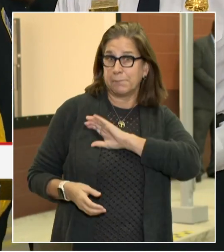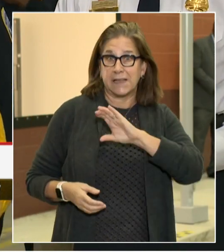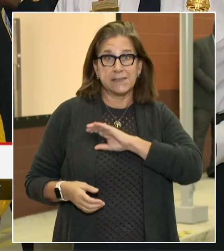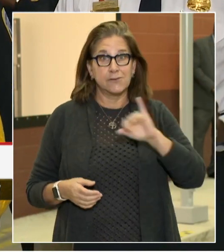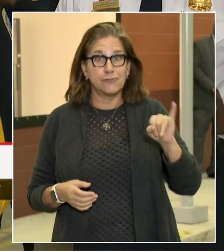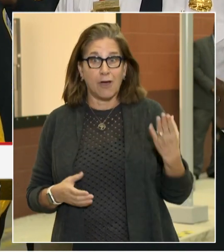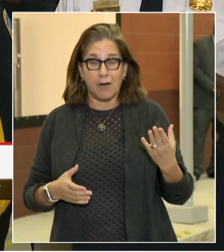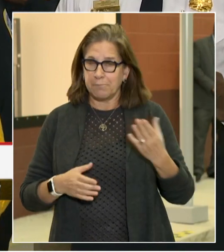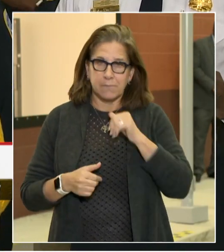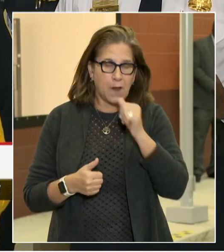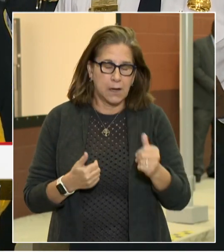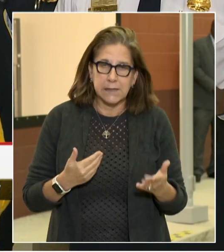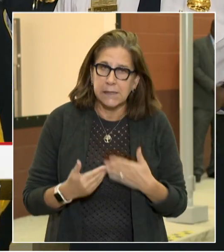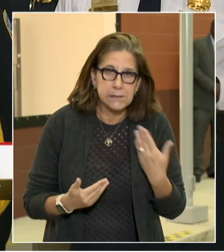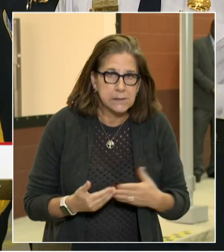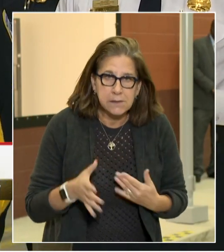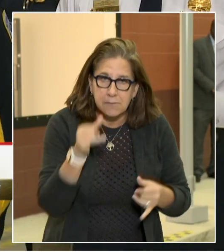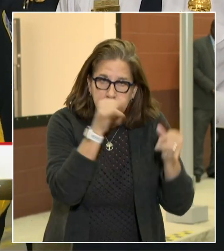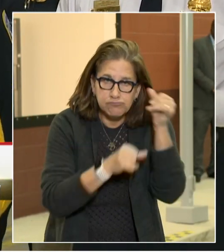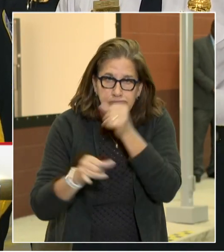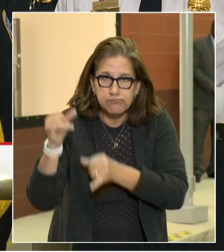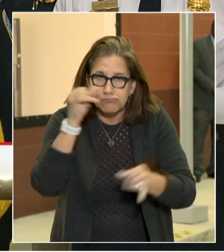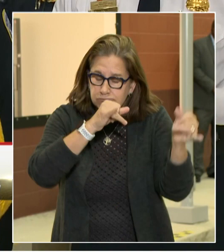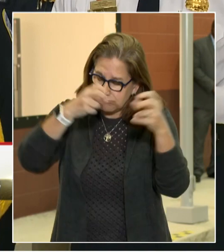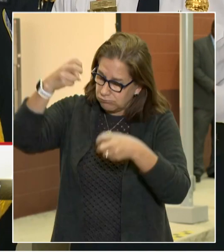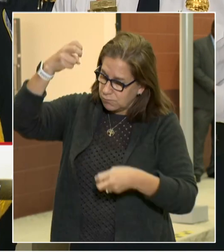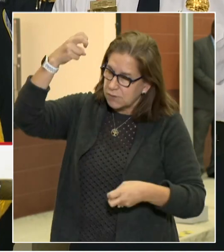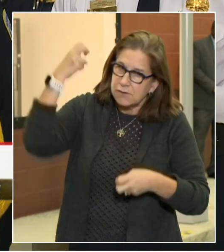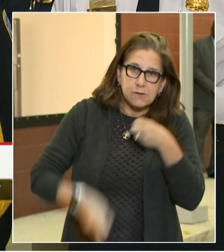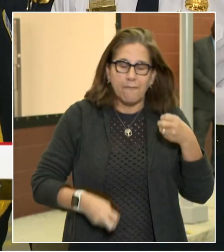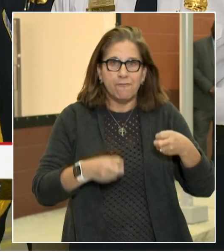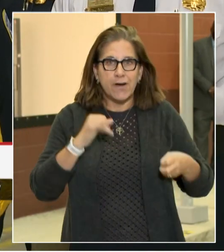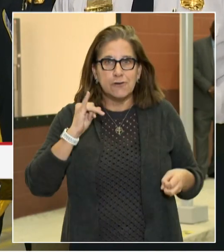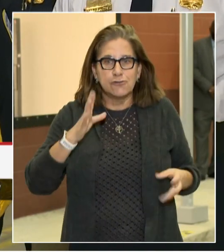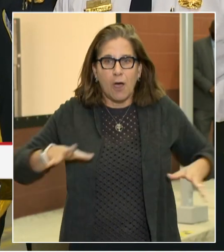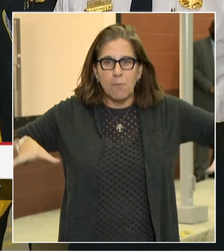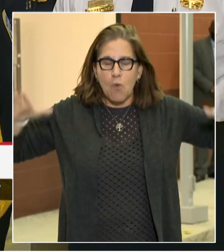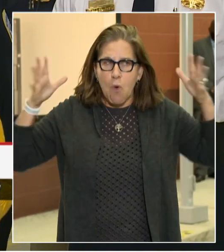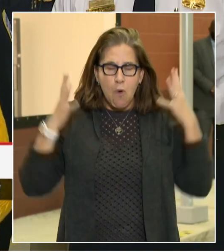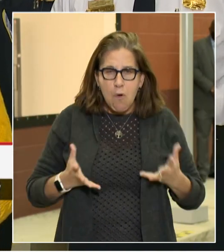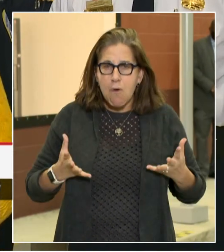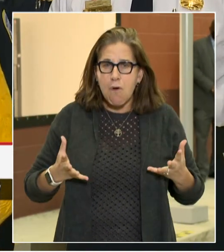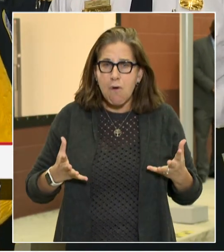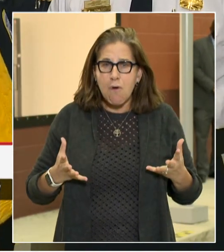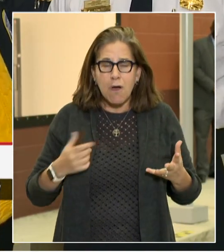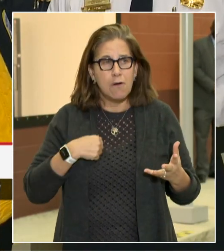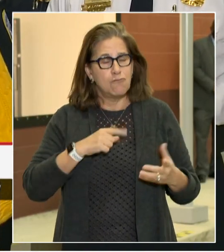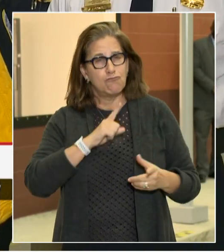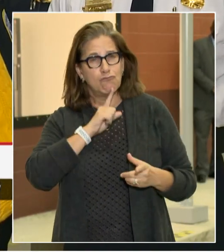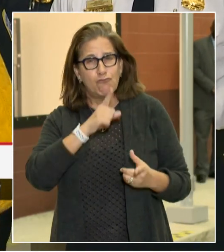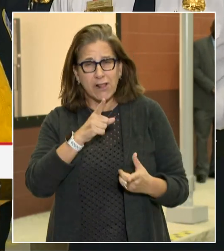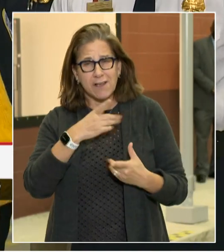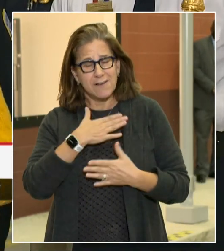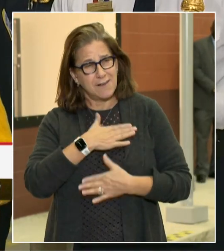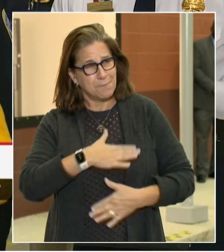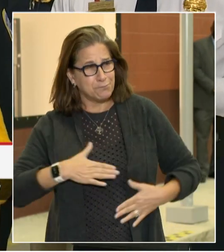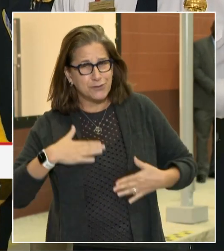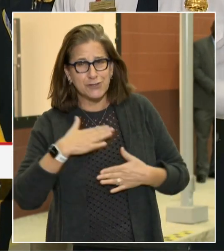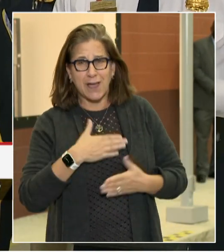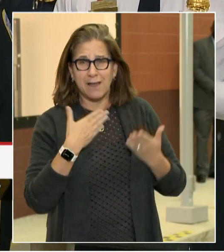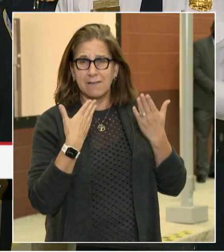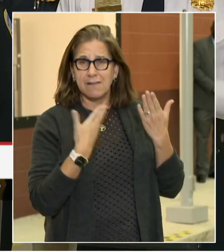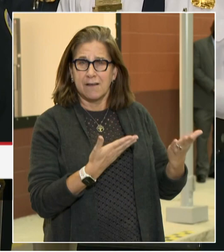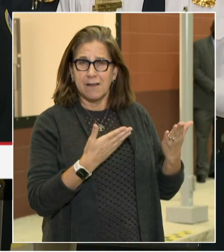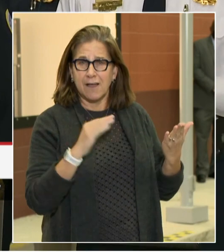about MPD, and I think that what makes us a model for police departments nationwide, is that